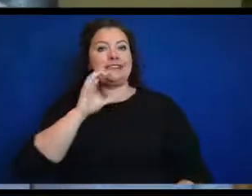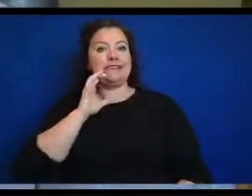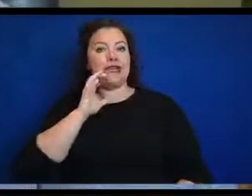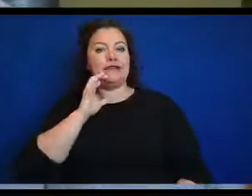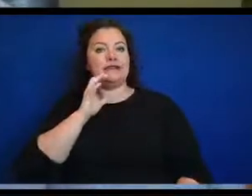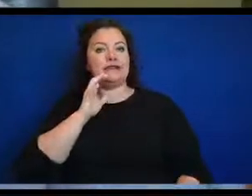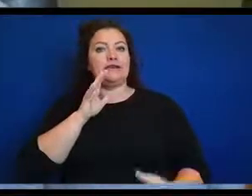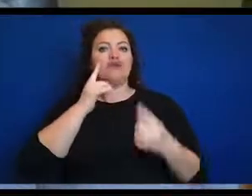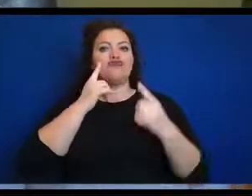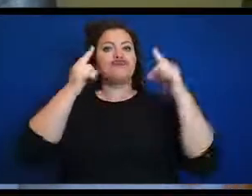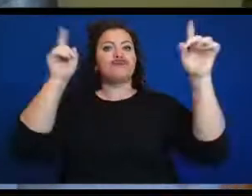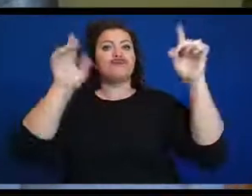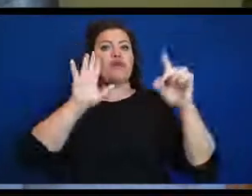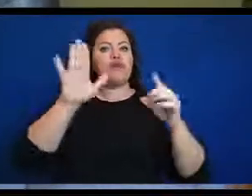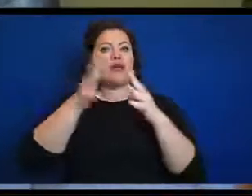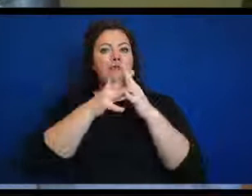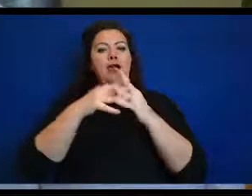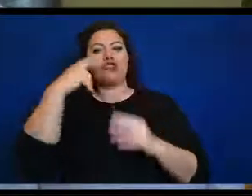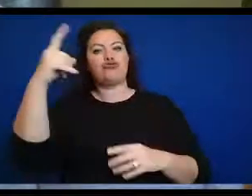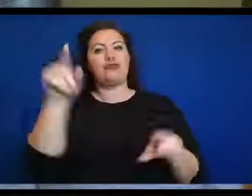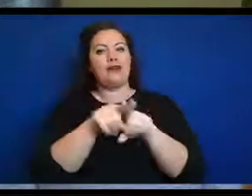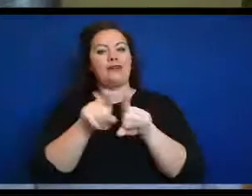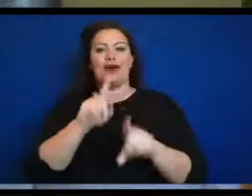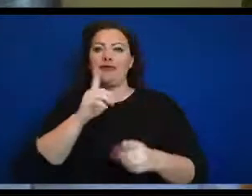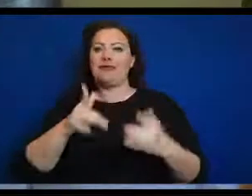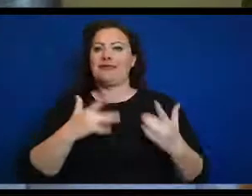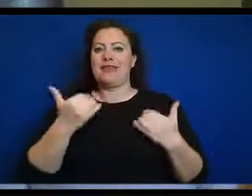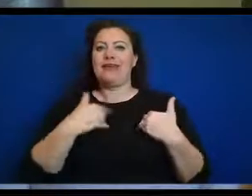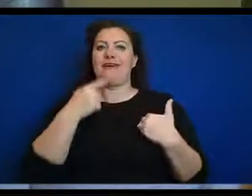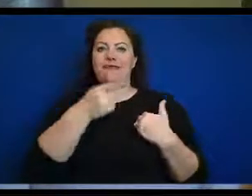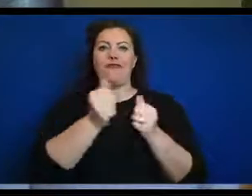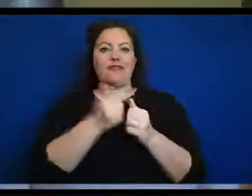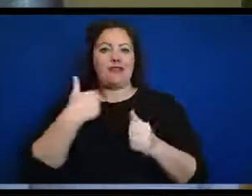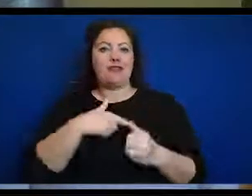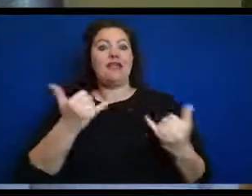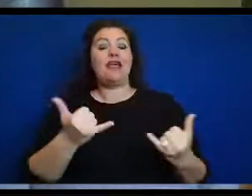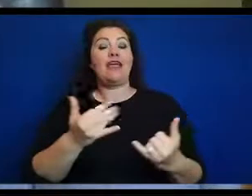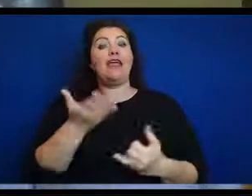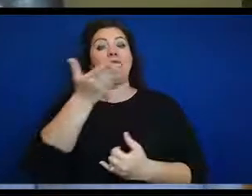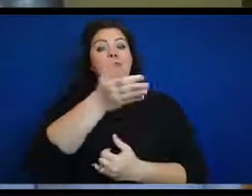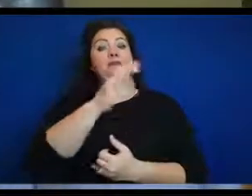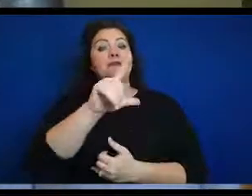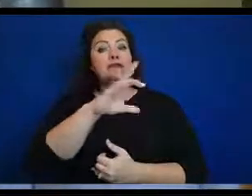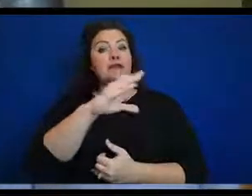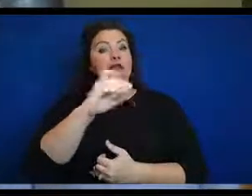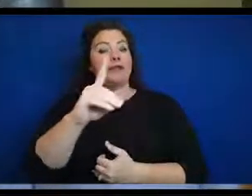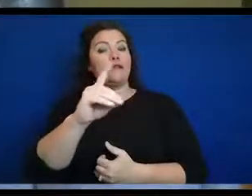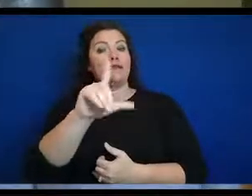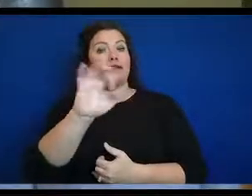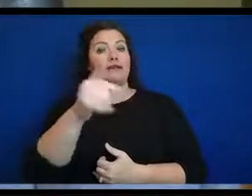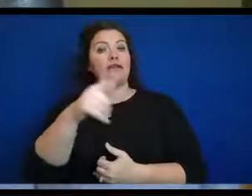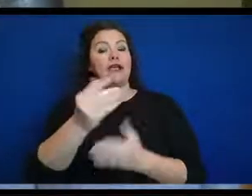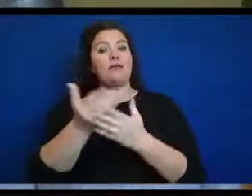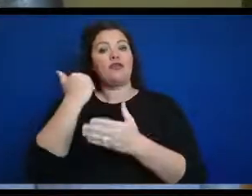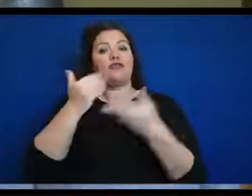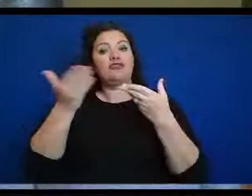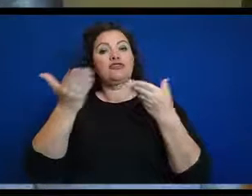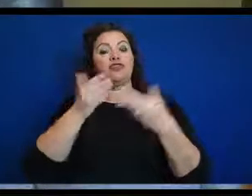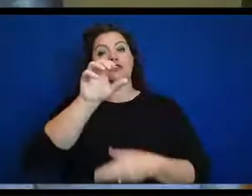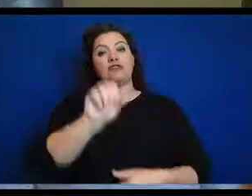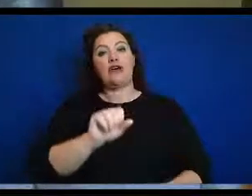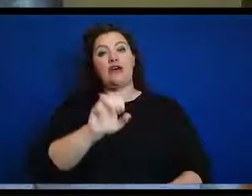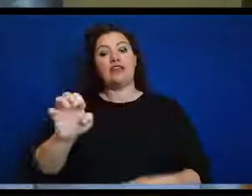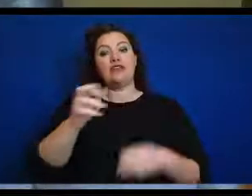their American dream too. So I'm really excited to have her with us today. Ms. Cleveland Leget previously served as a Southeast